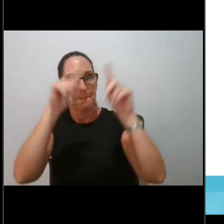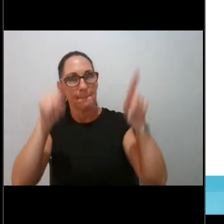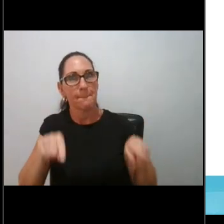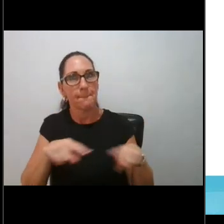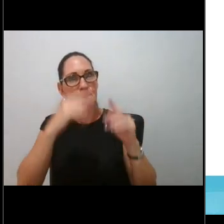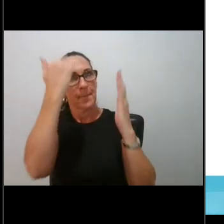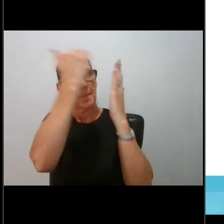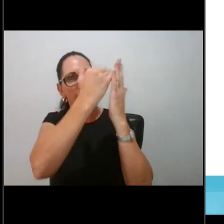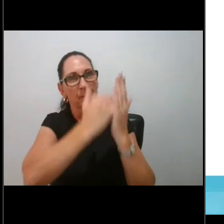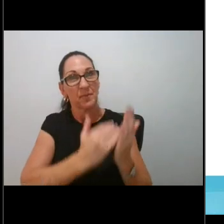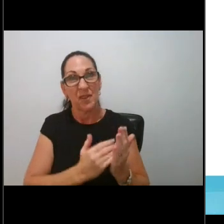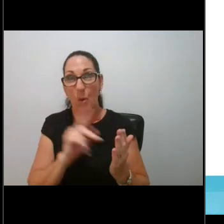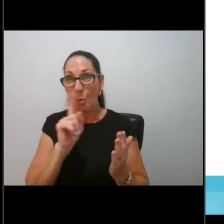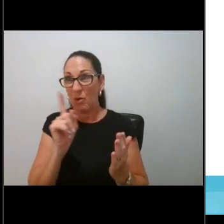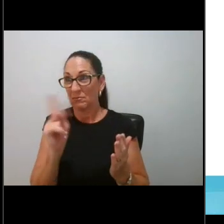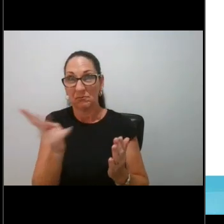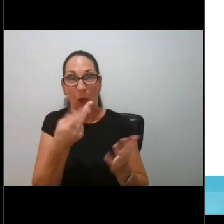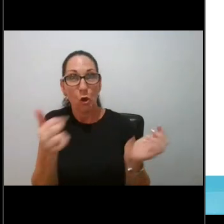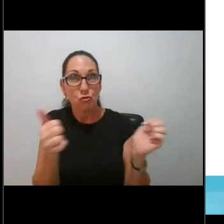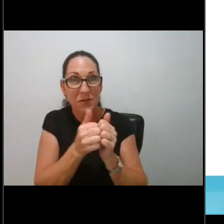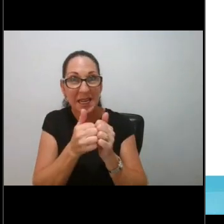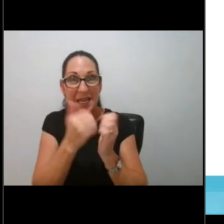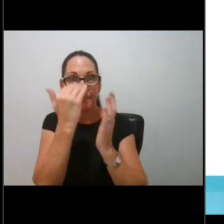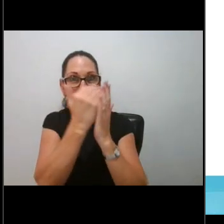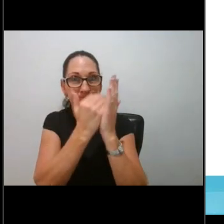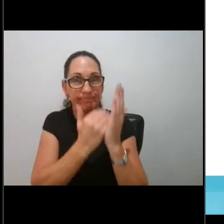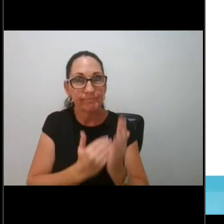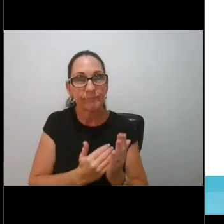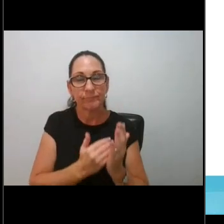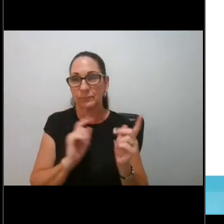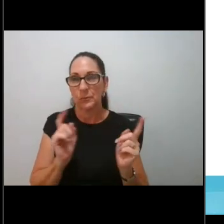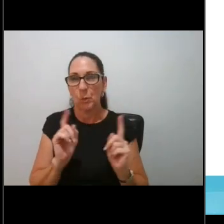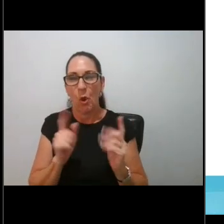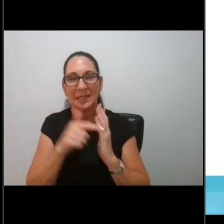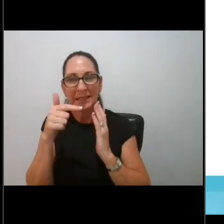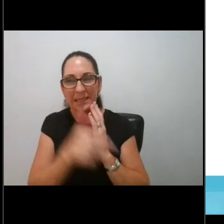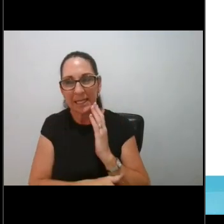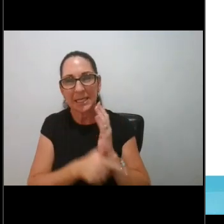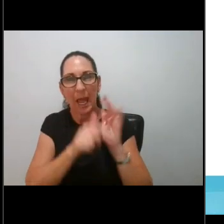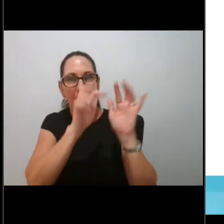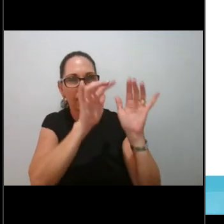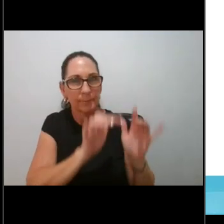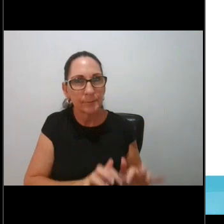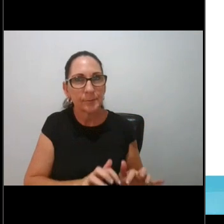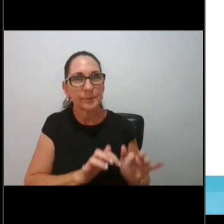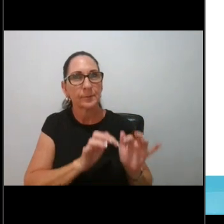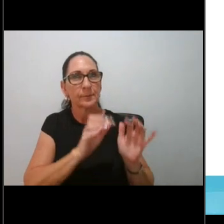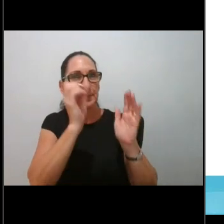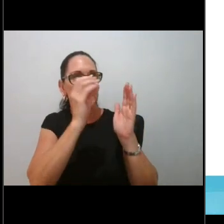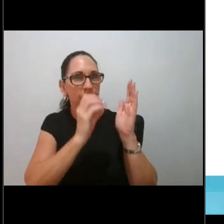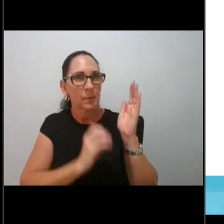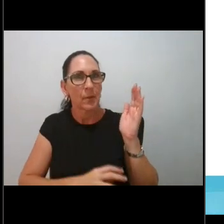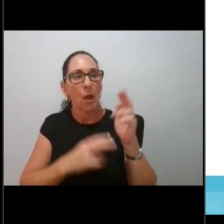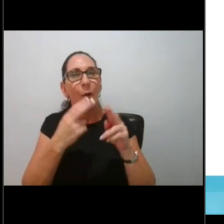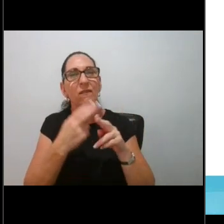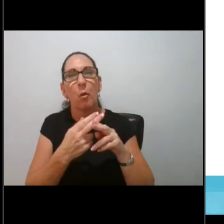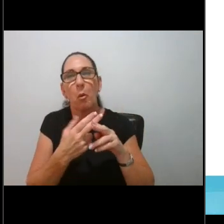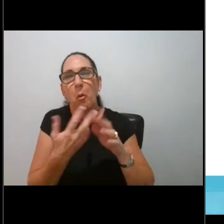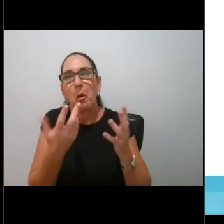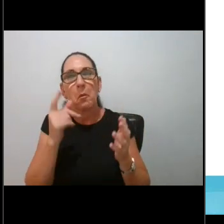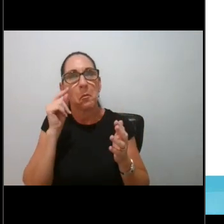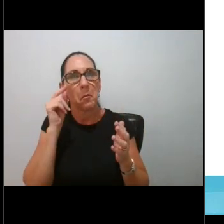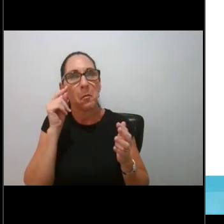agreed outcomes. So it provides all of the details that are necessary for, say, the offender to